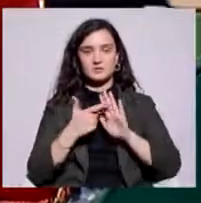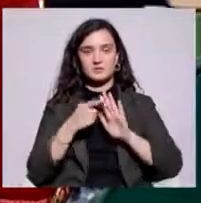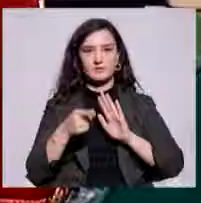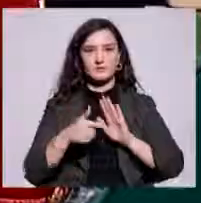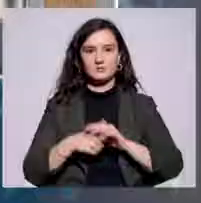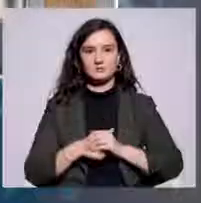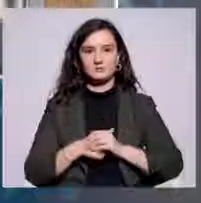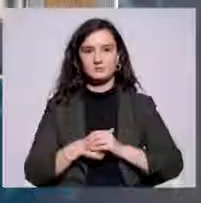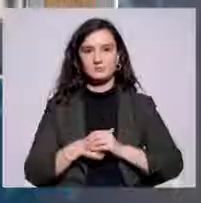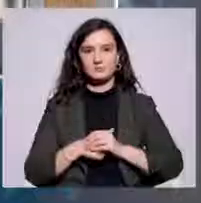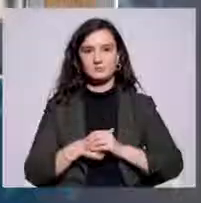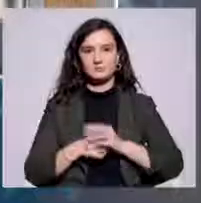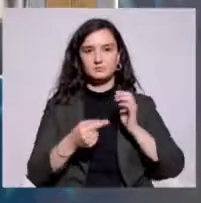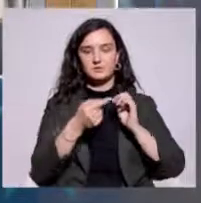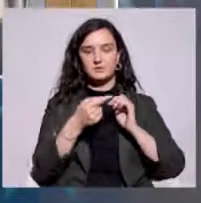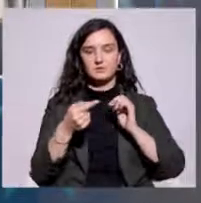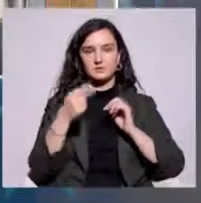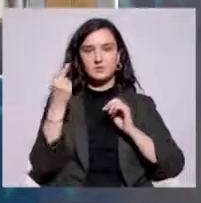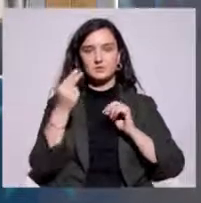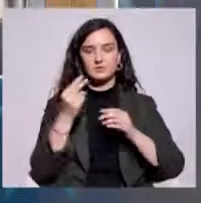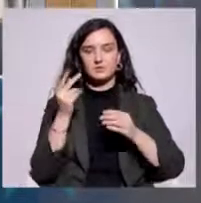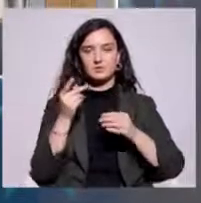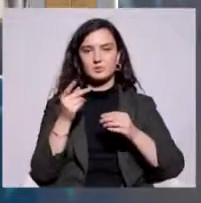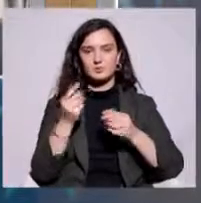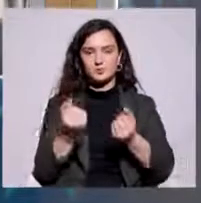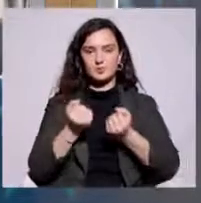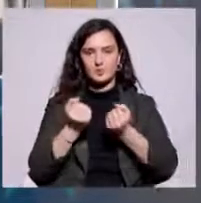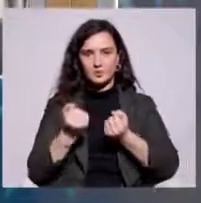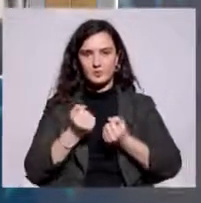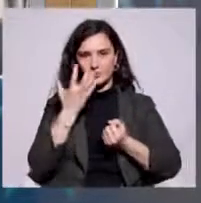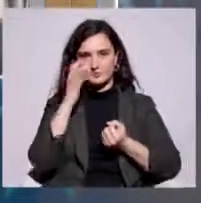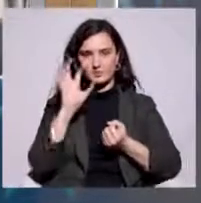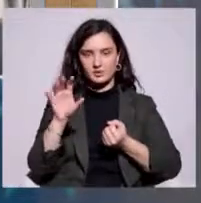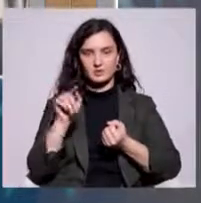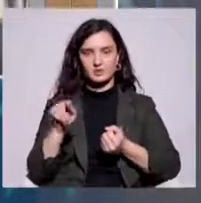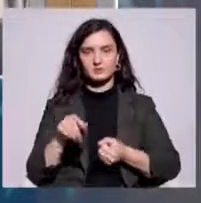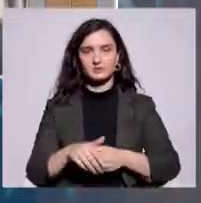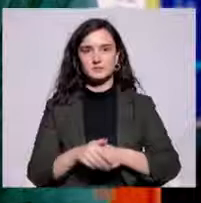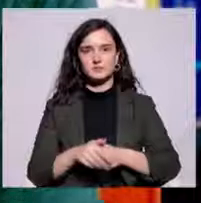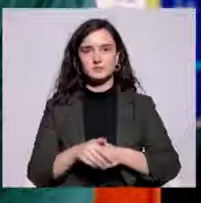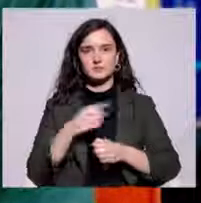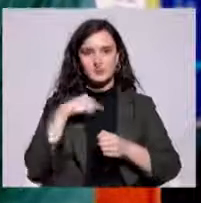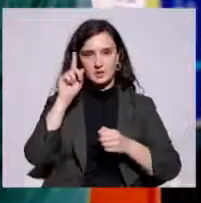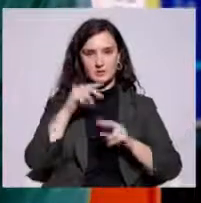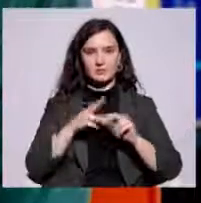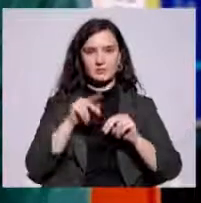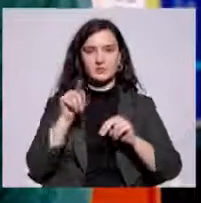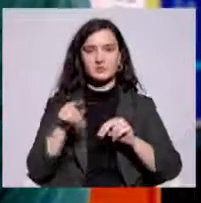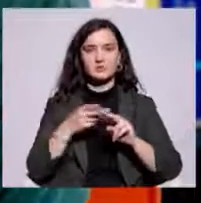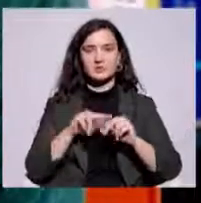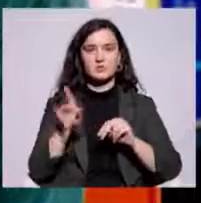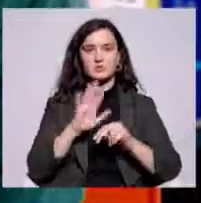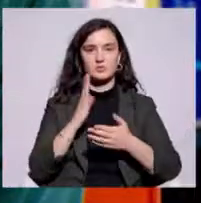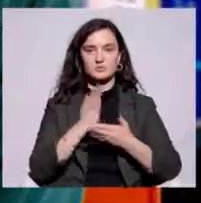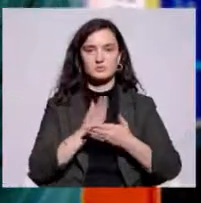one. Blank a drawer on the picture. I know this. There